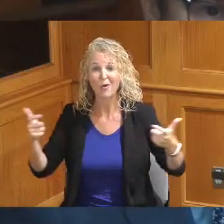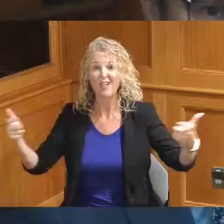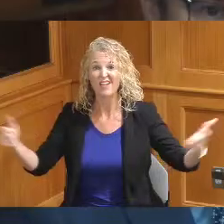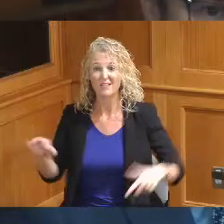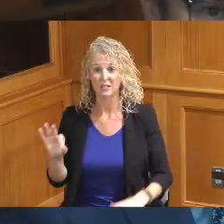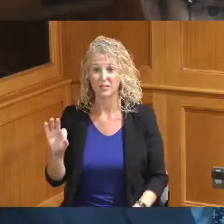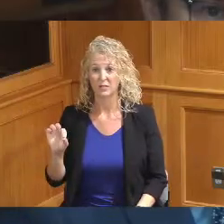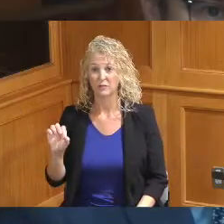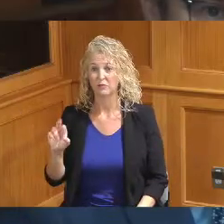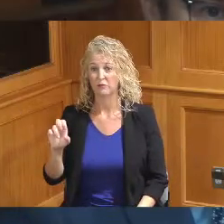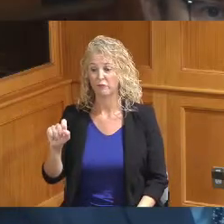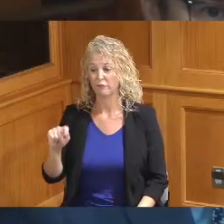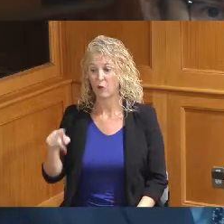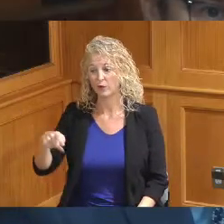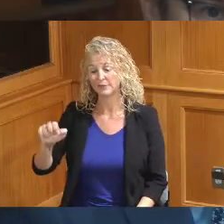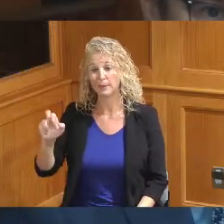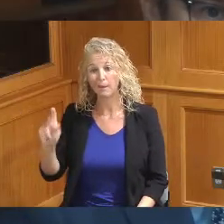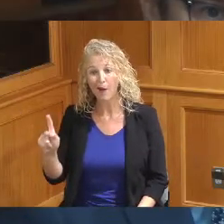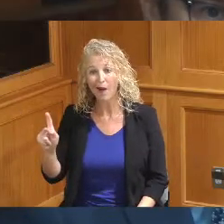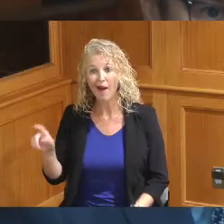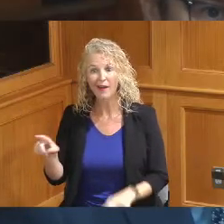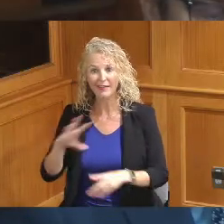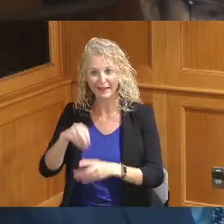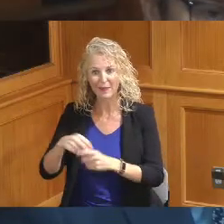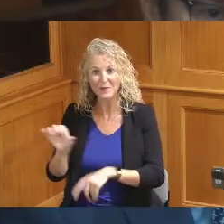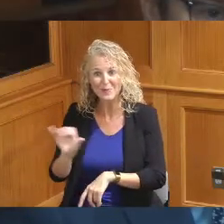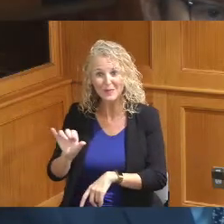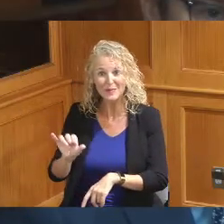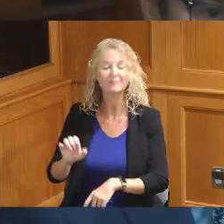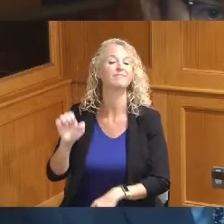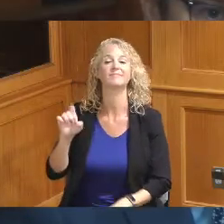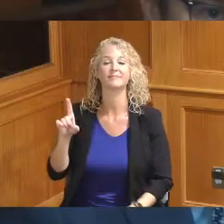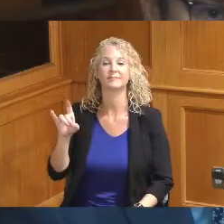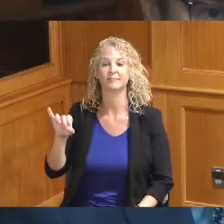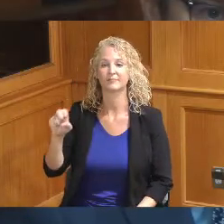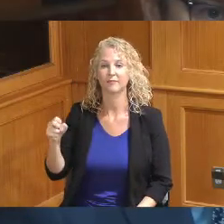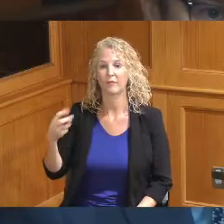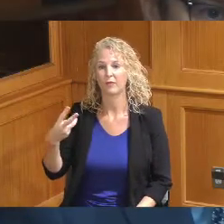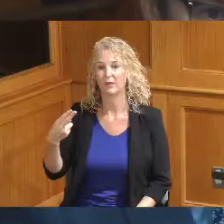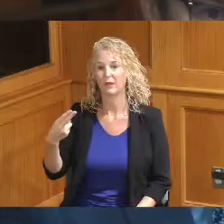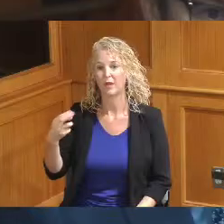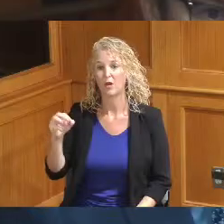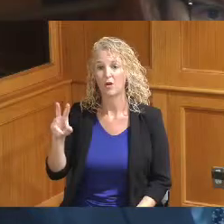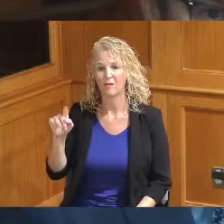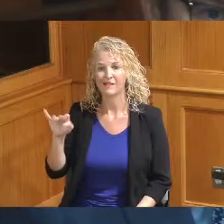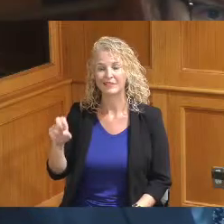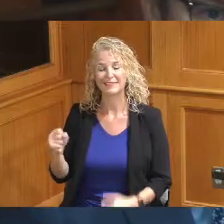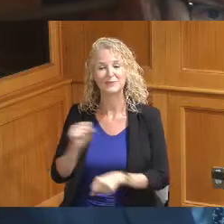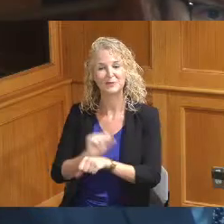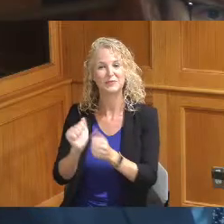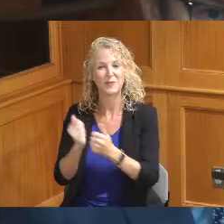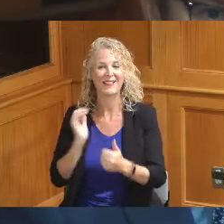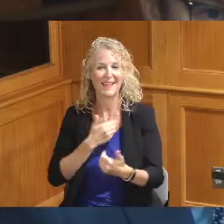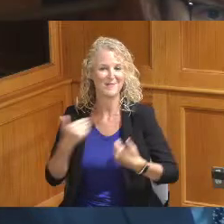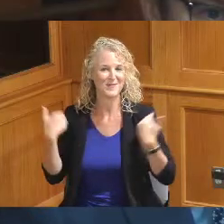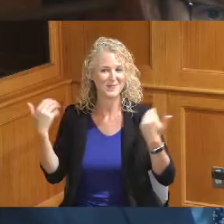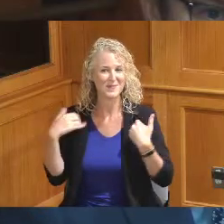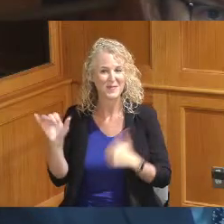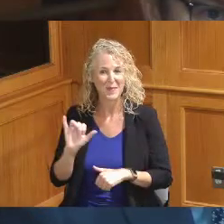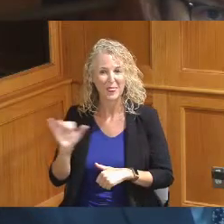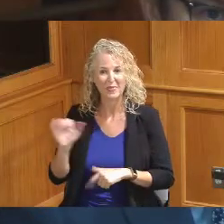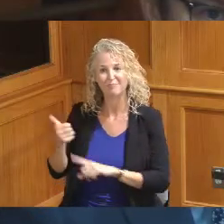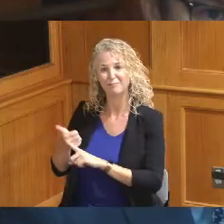Forest Park, I think is phenomenal. Eddie Hawkins does a lot with our youth and has